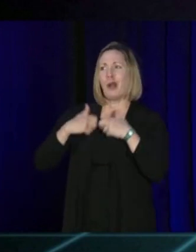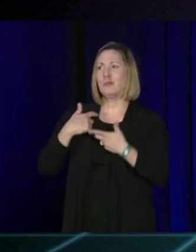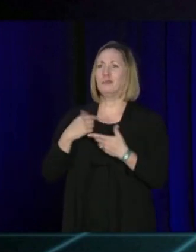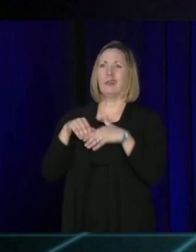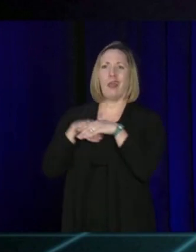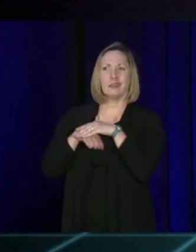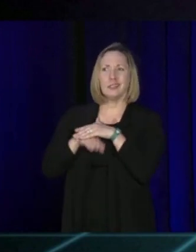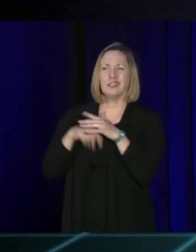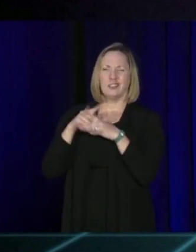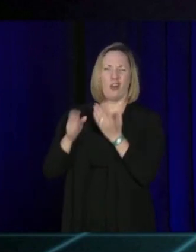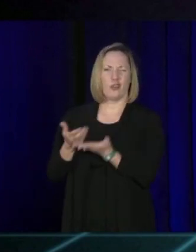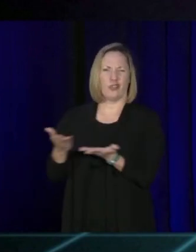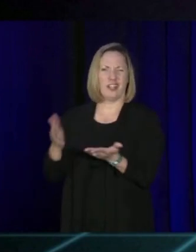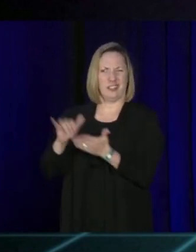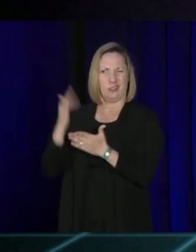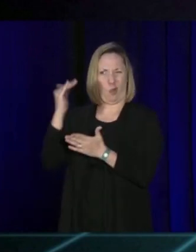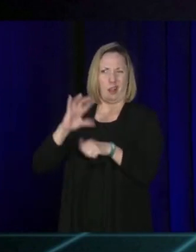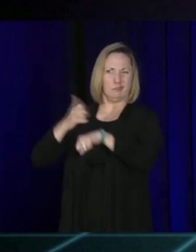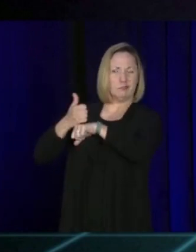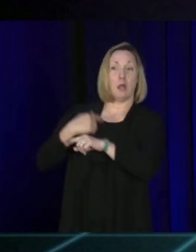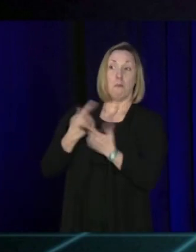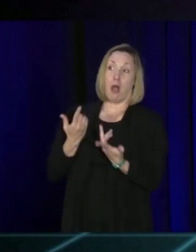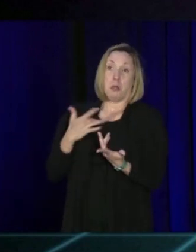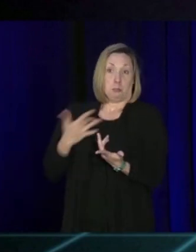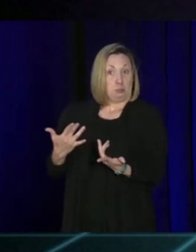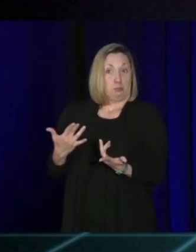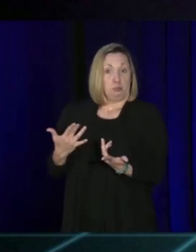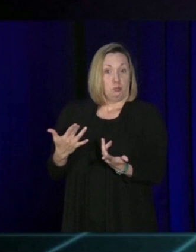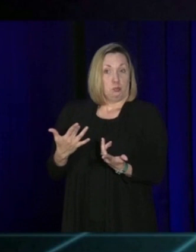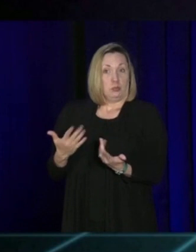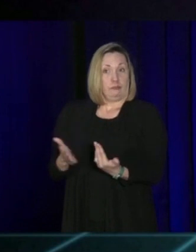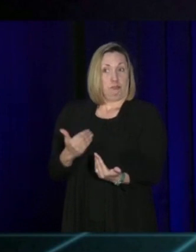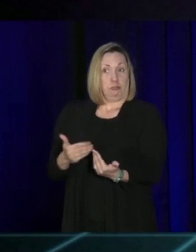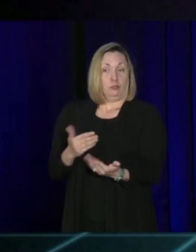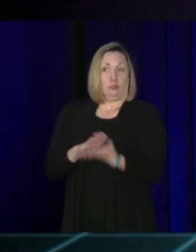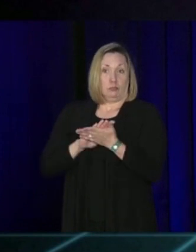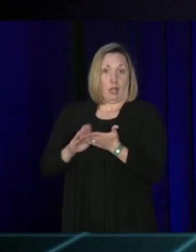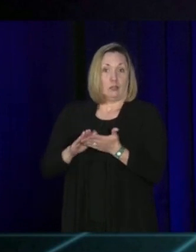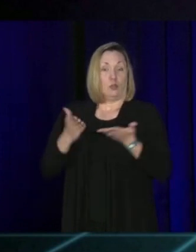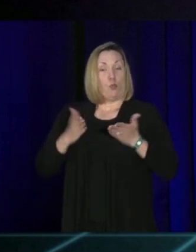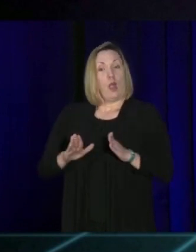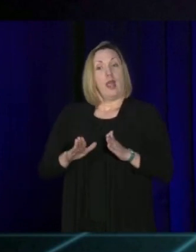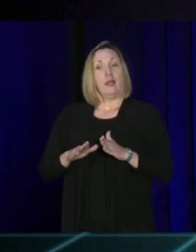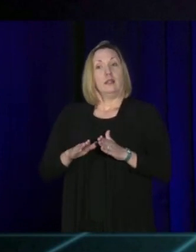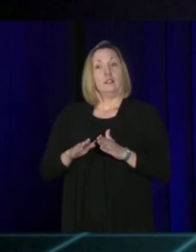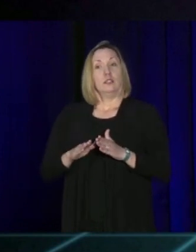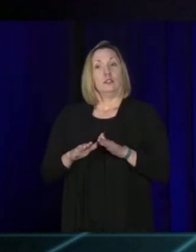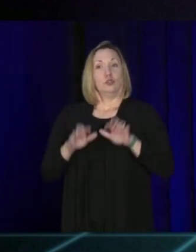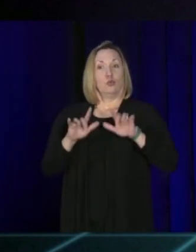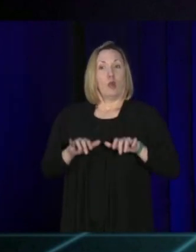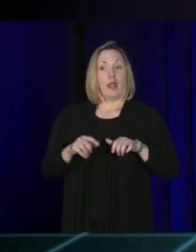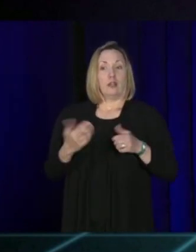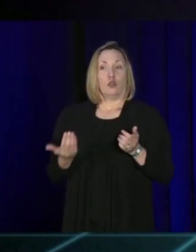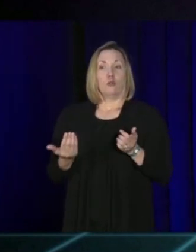and others, but it turned out to be a very convenient way to write reusable components.